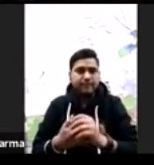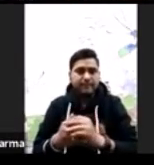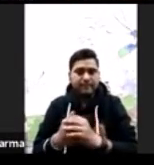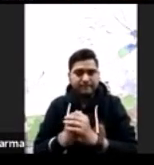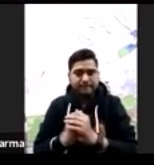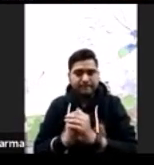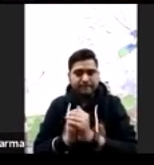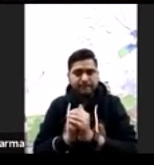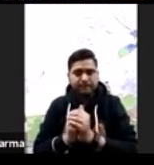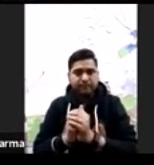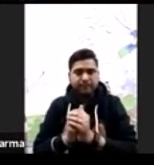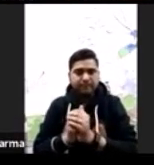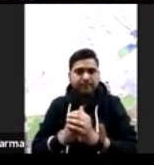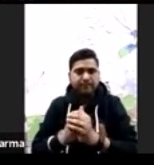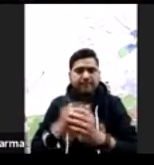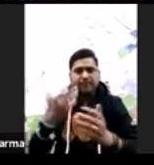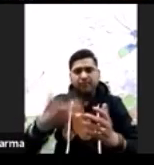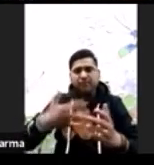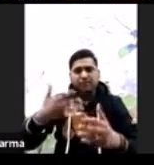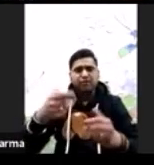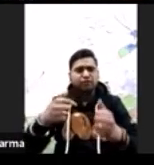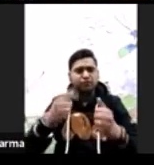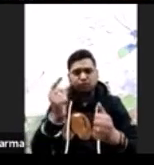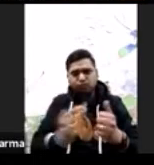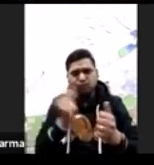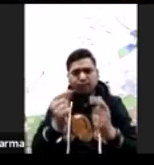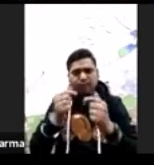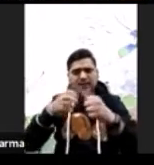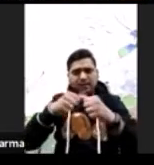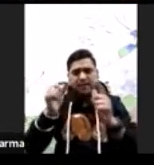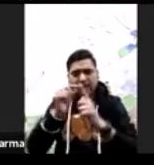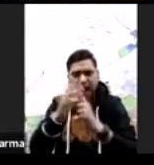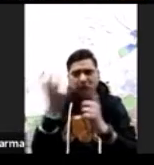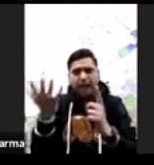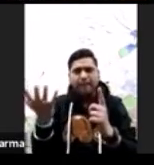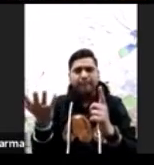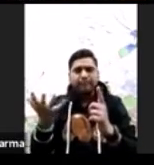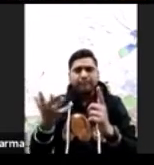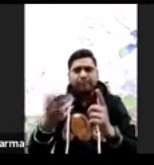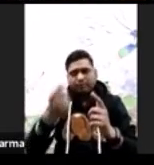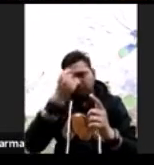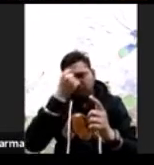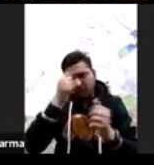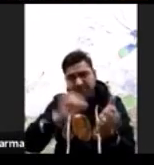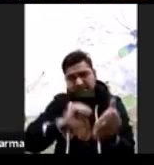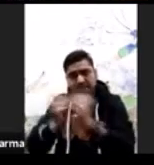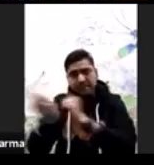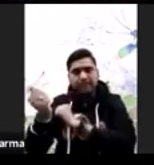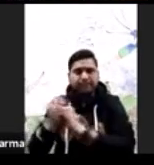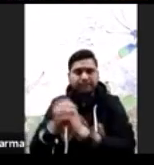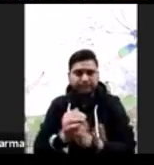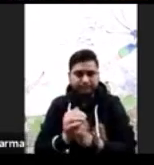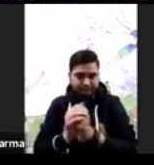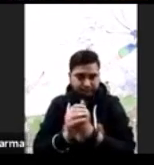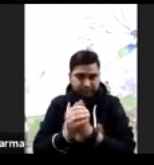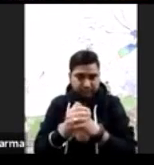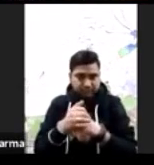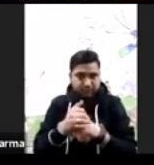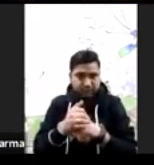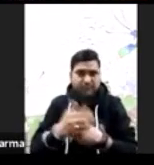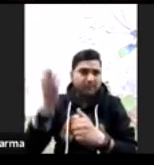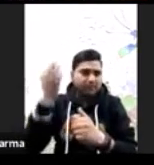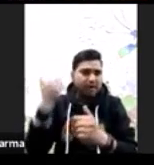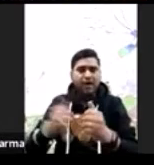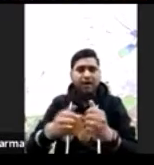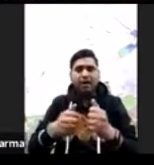to solve some of these problems through our program called Tech for Positive Futures. So a few years ago, we had launched